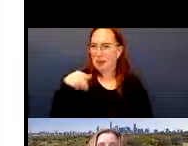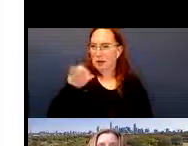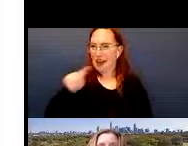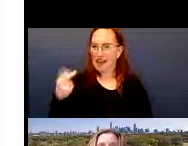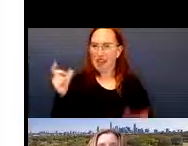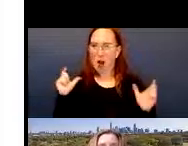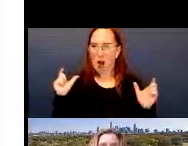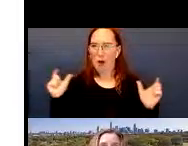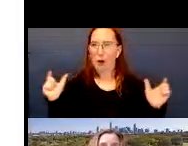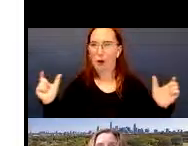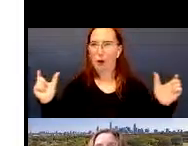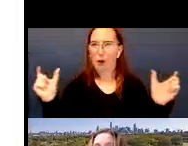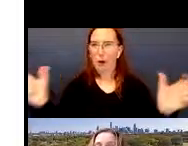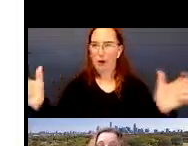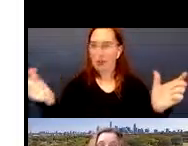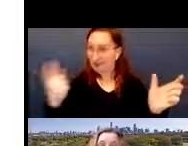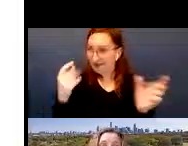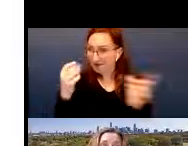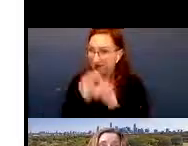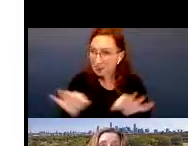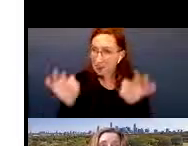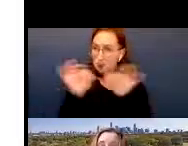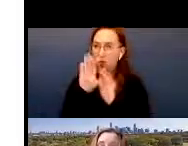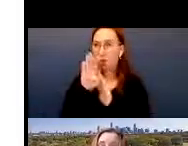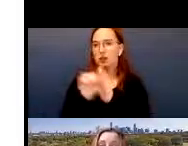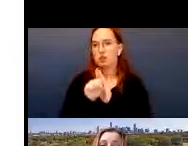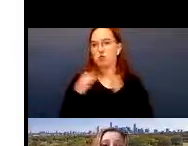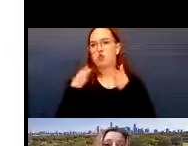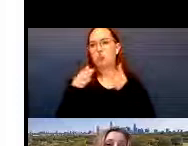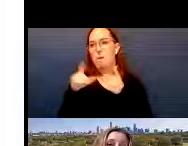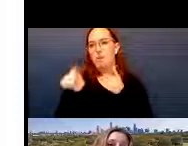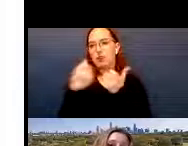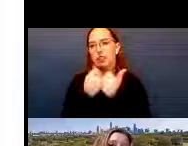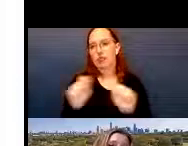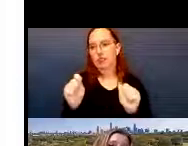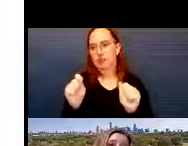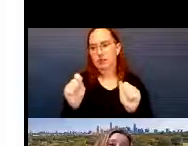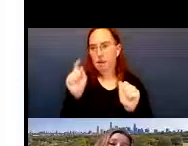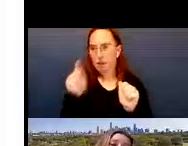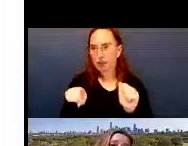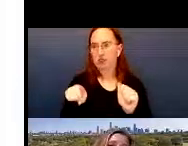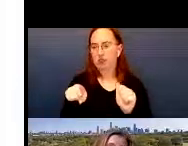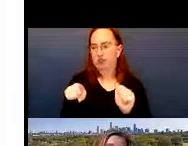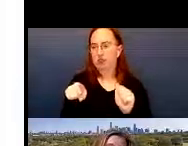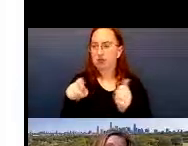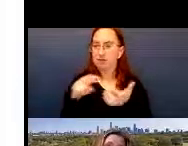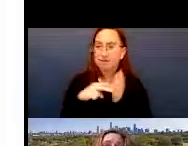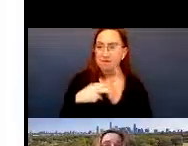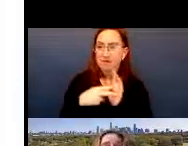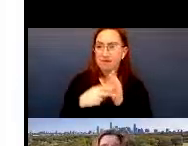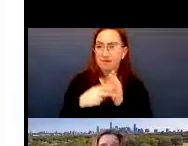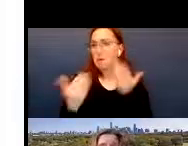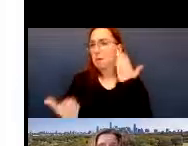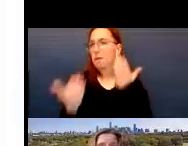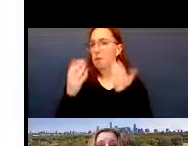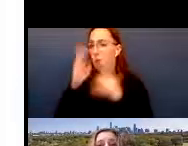Road is safe. That has to be one of the things that comes out of this plan. So even if the land bridge, if that were to move forward and